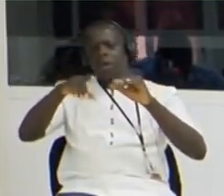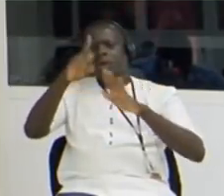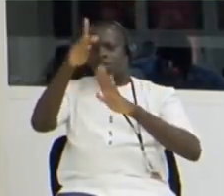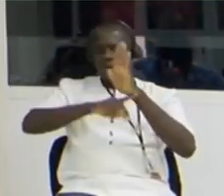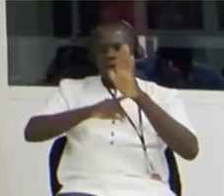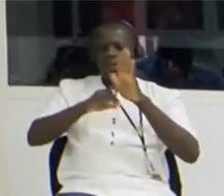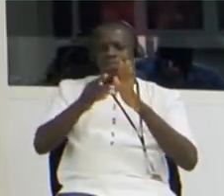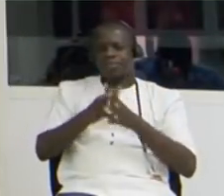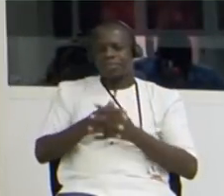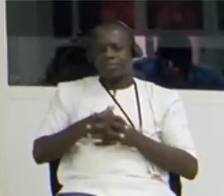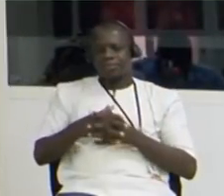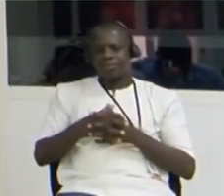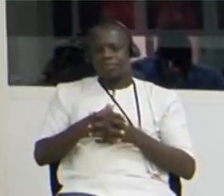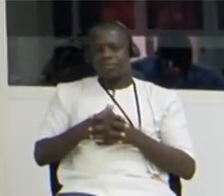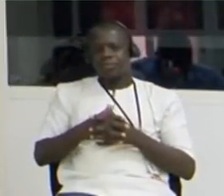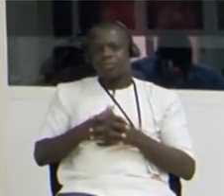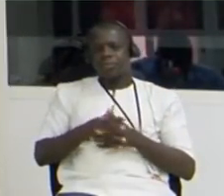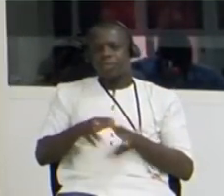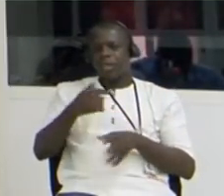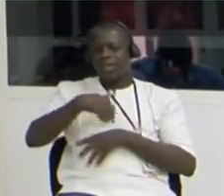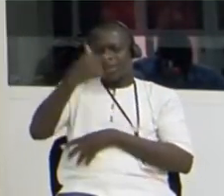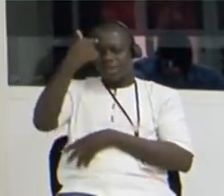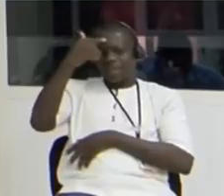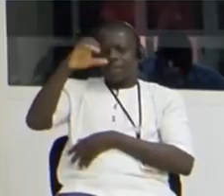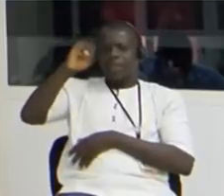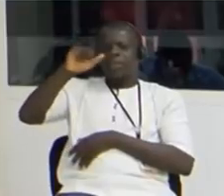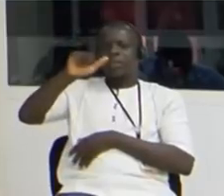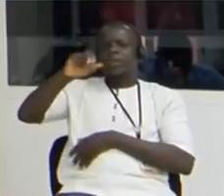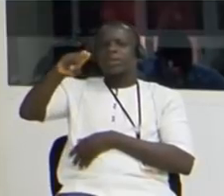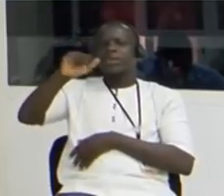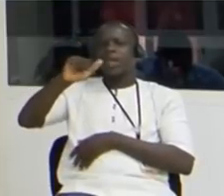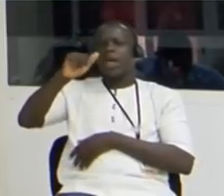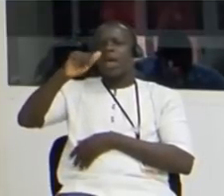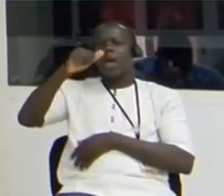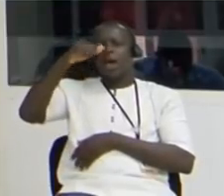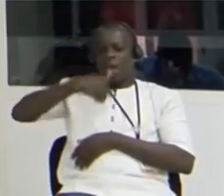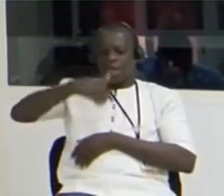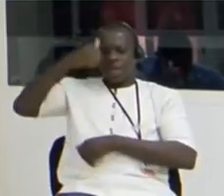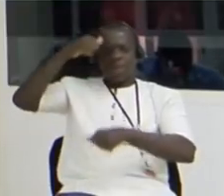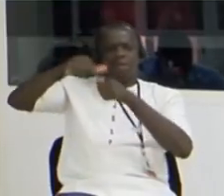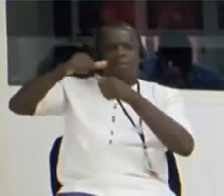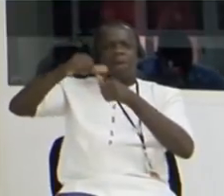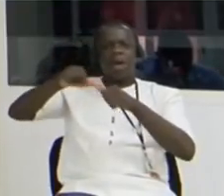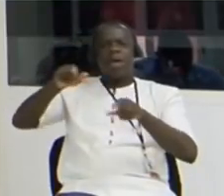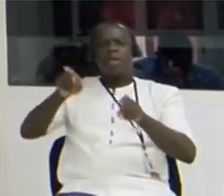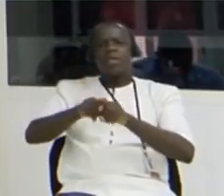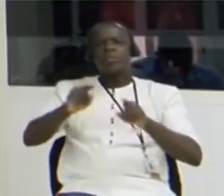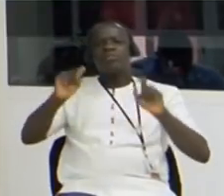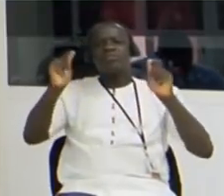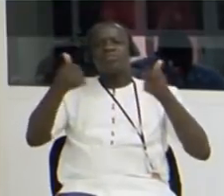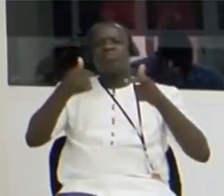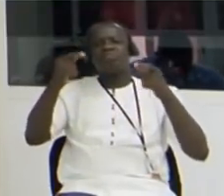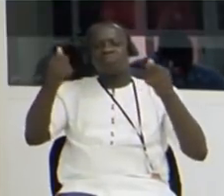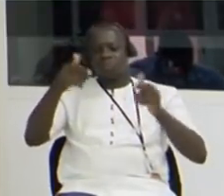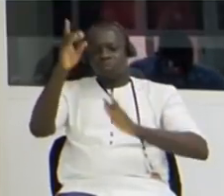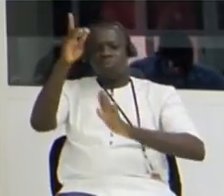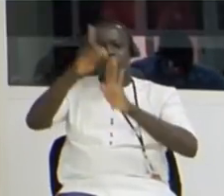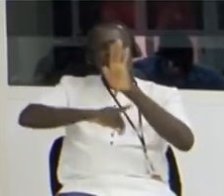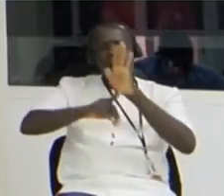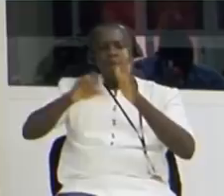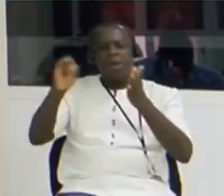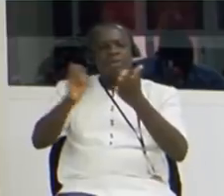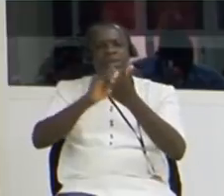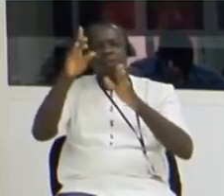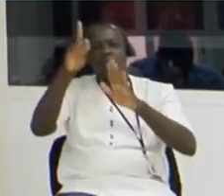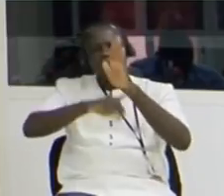I think for this Sana, I can vividly remember, it was the Gamo at State House. But Bori, I think it's an order for official event, but